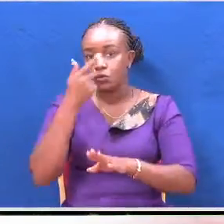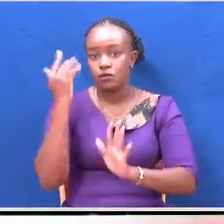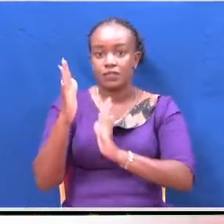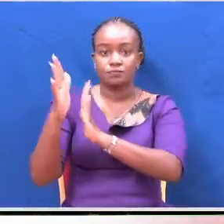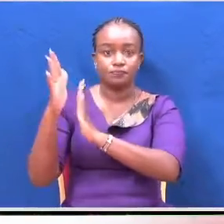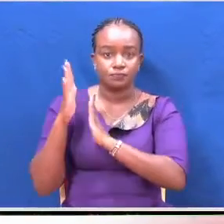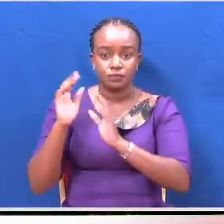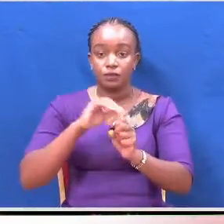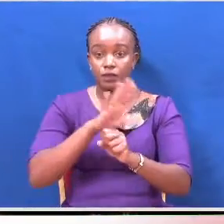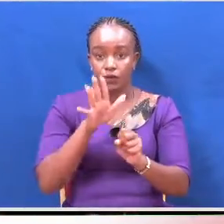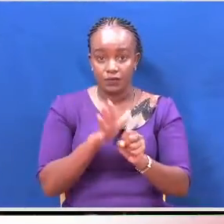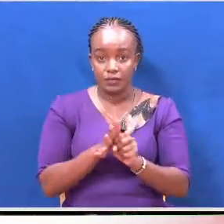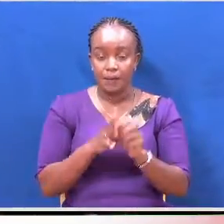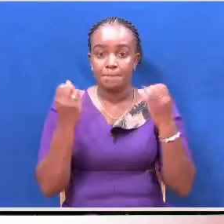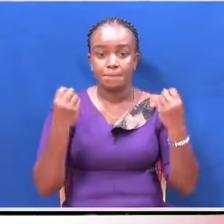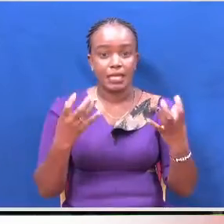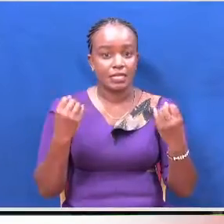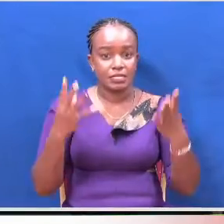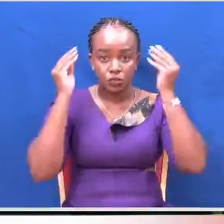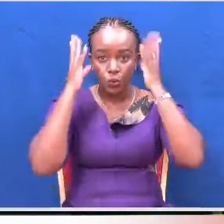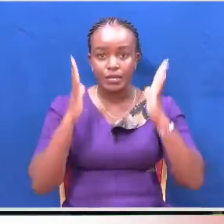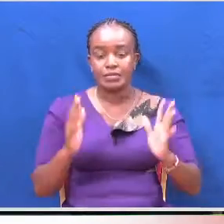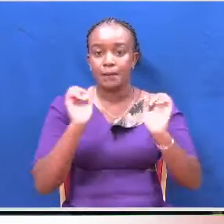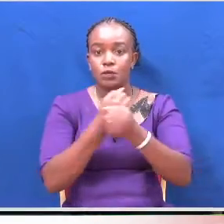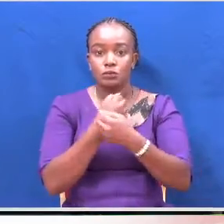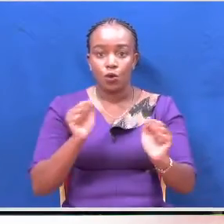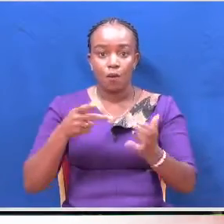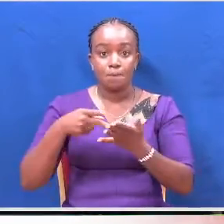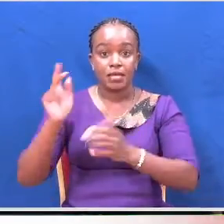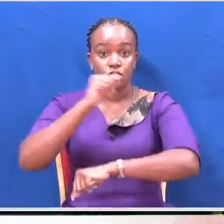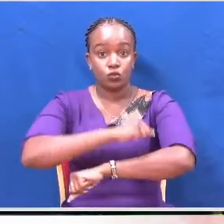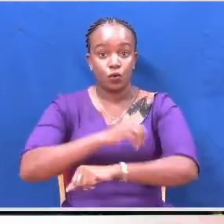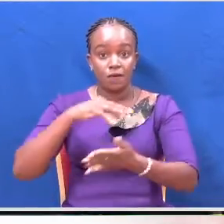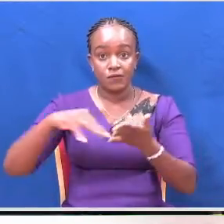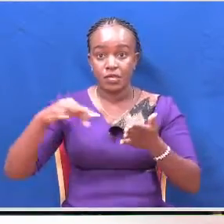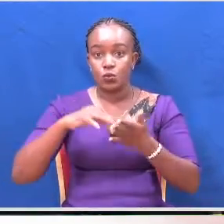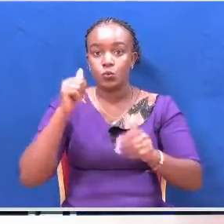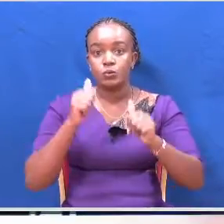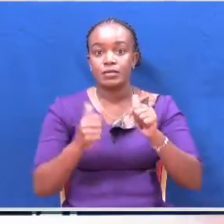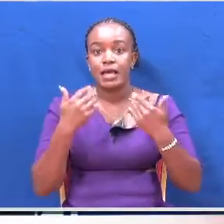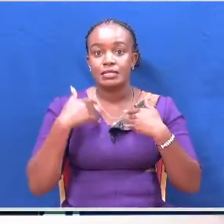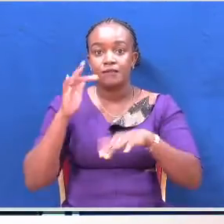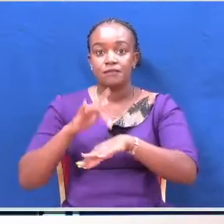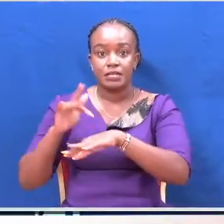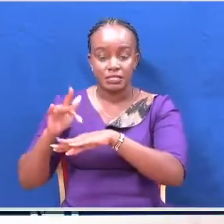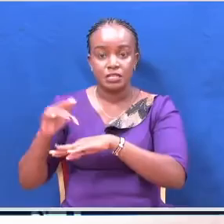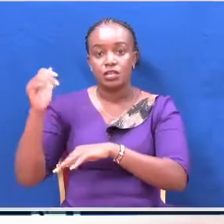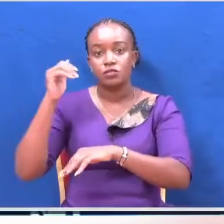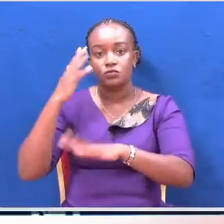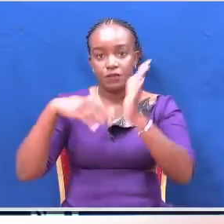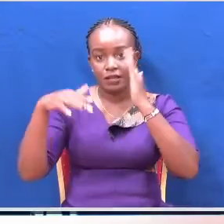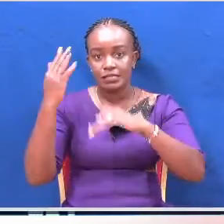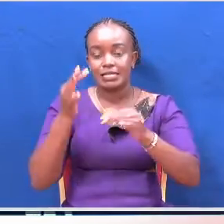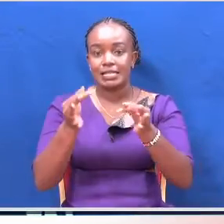of students are not in a position to pay their school fees, which has affected the institution's accounts. Our universities and